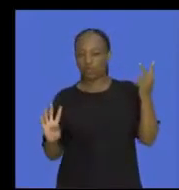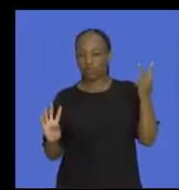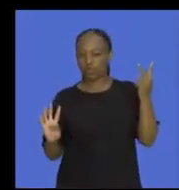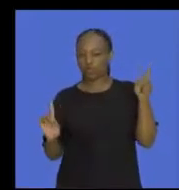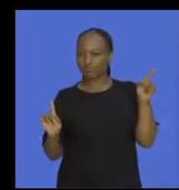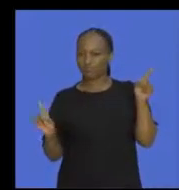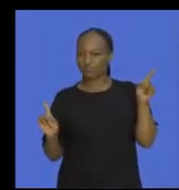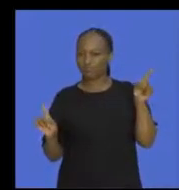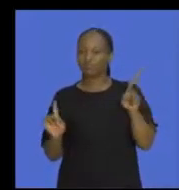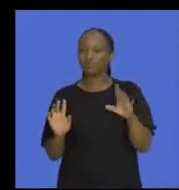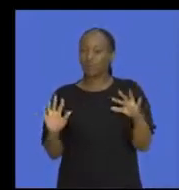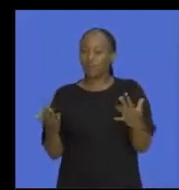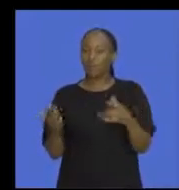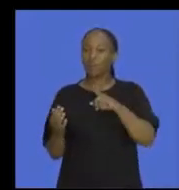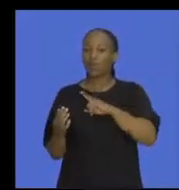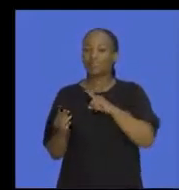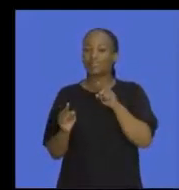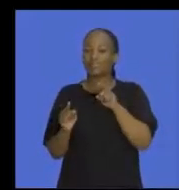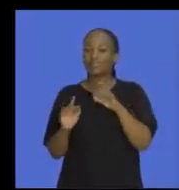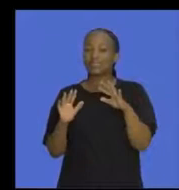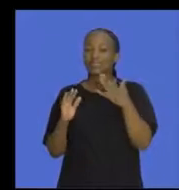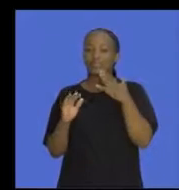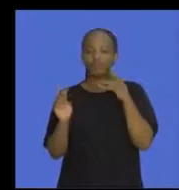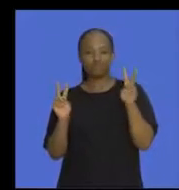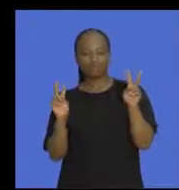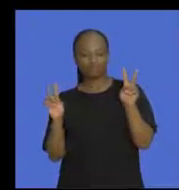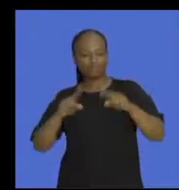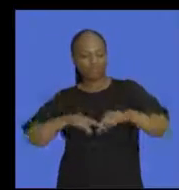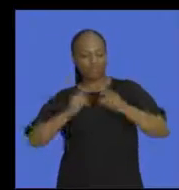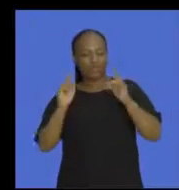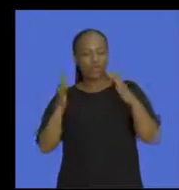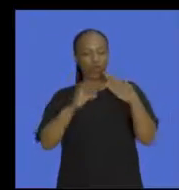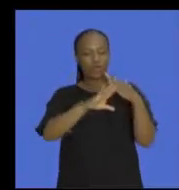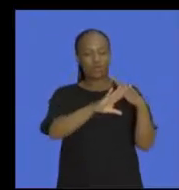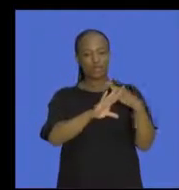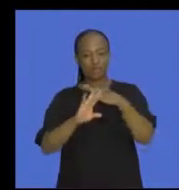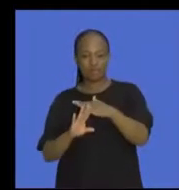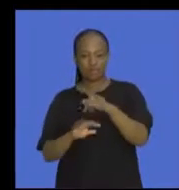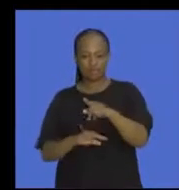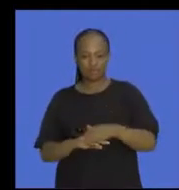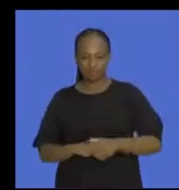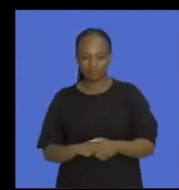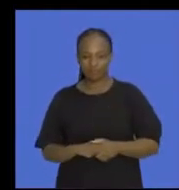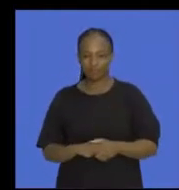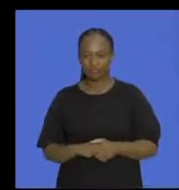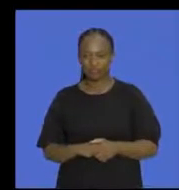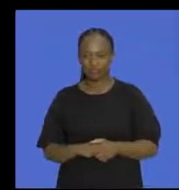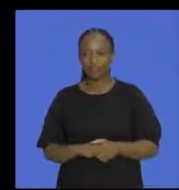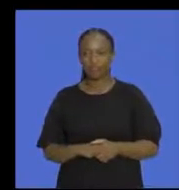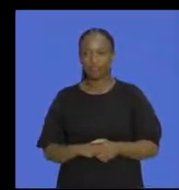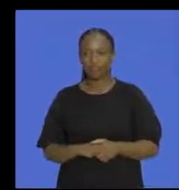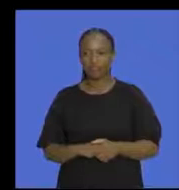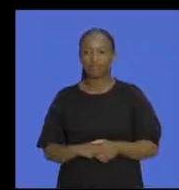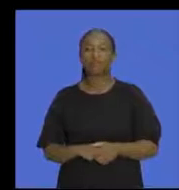that take note of that, proportion between those 2 resistors, right? Okay, so we'll go to our